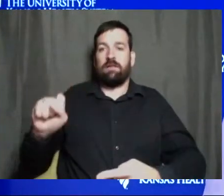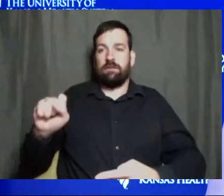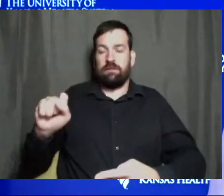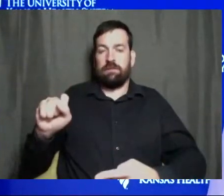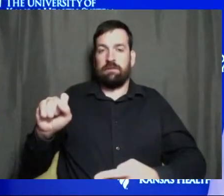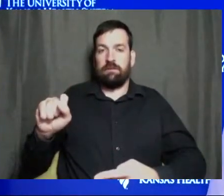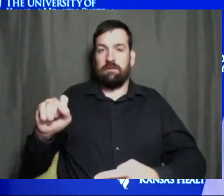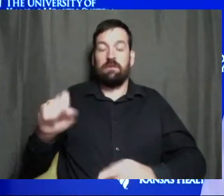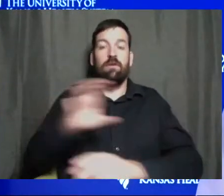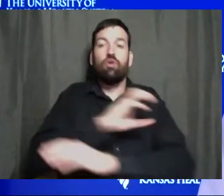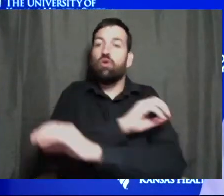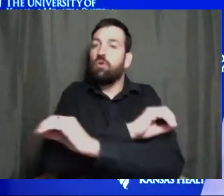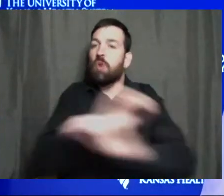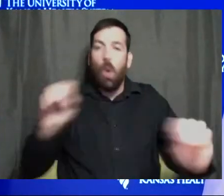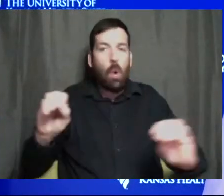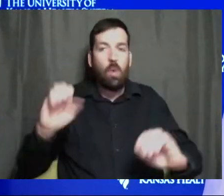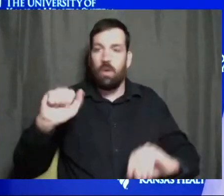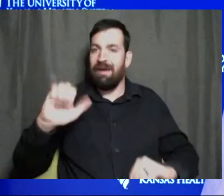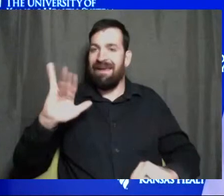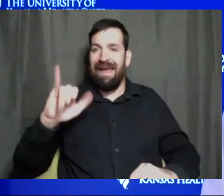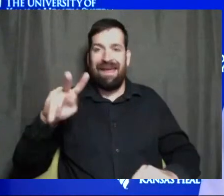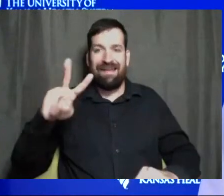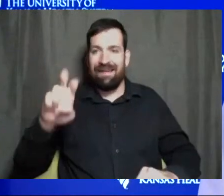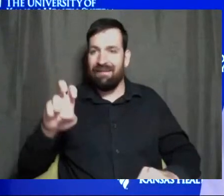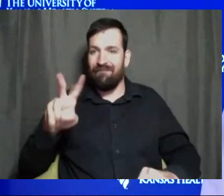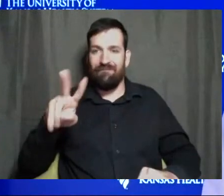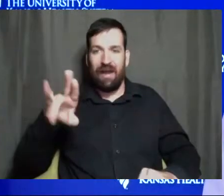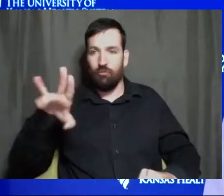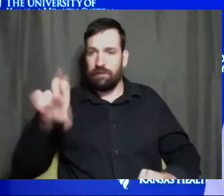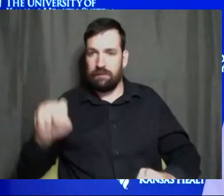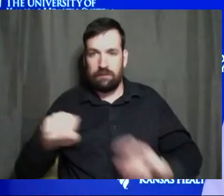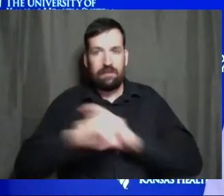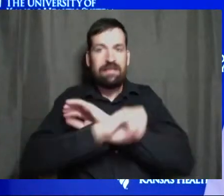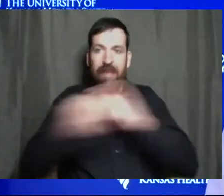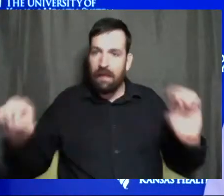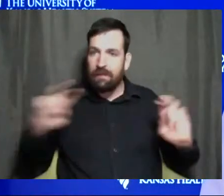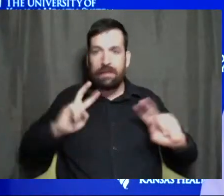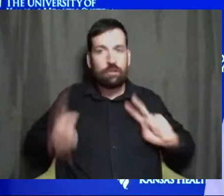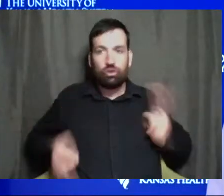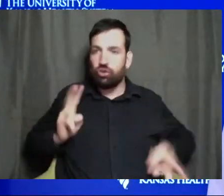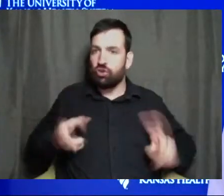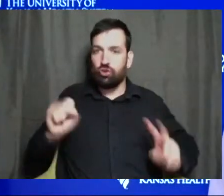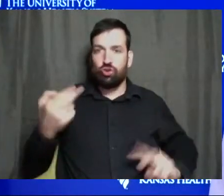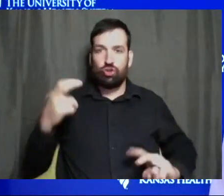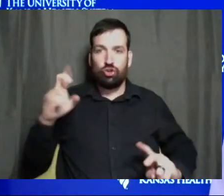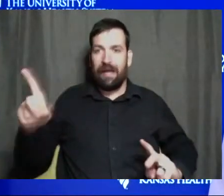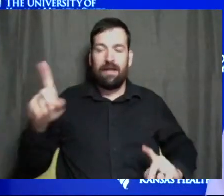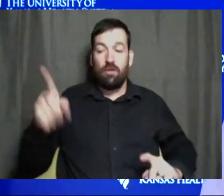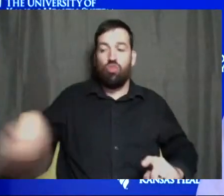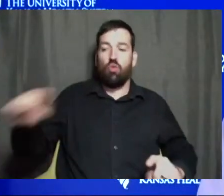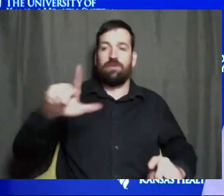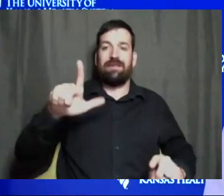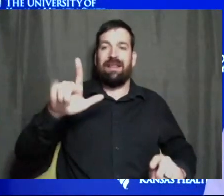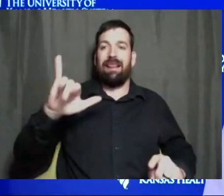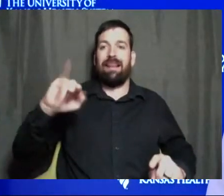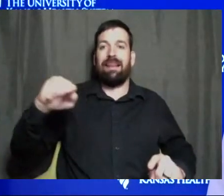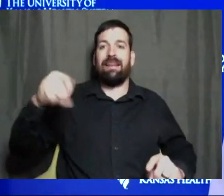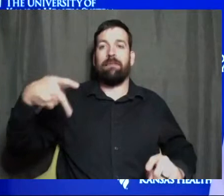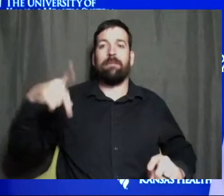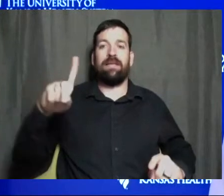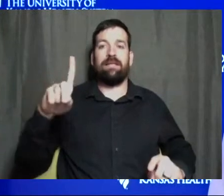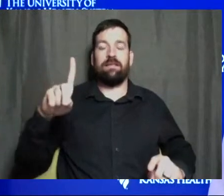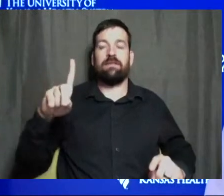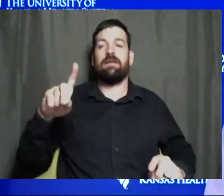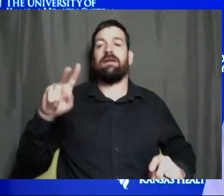no active virus in here. There is nothing that is shedding. Those lipid nanoparticles are taken up by those local